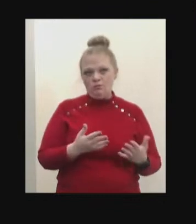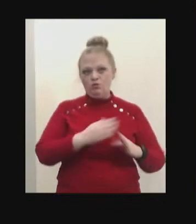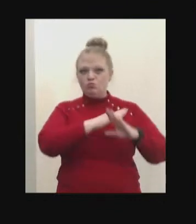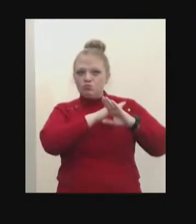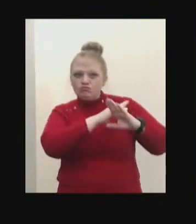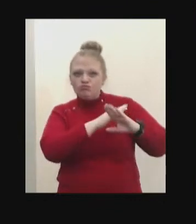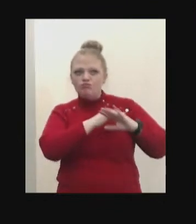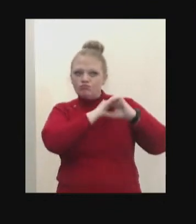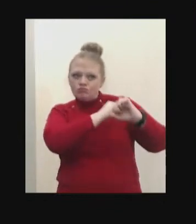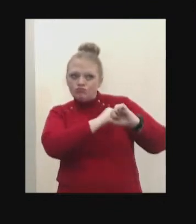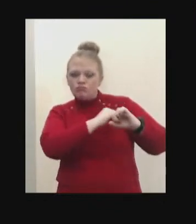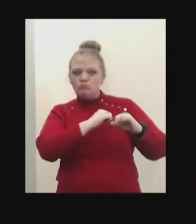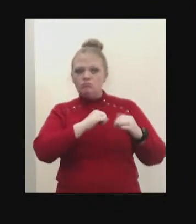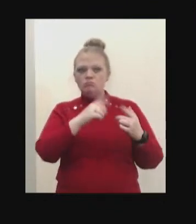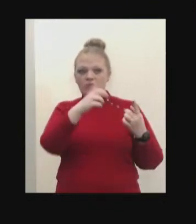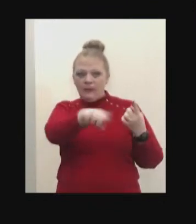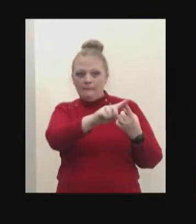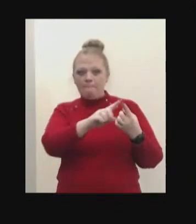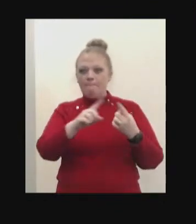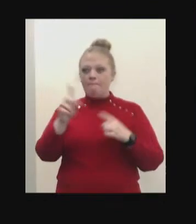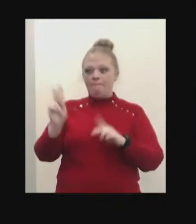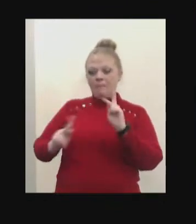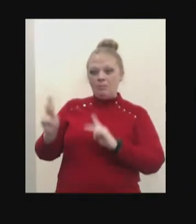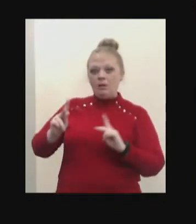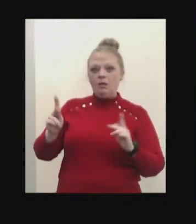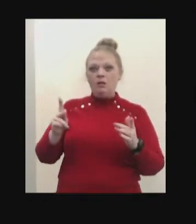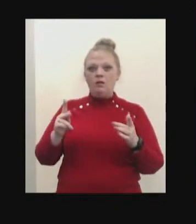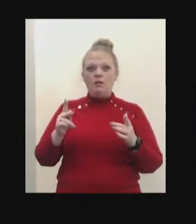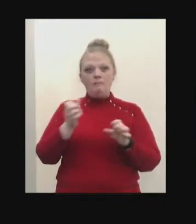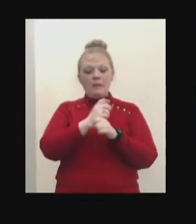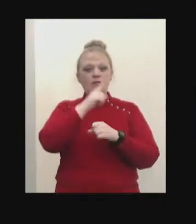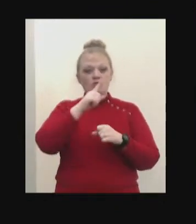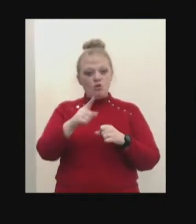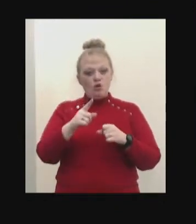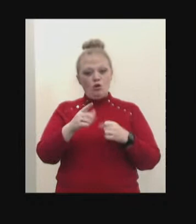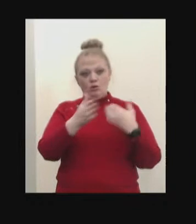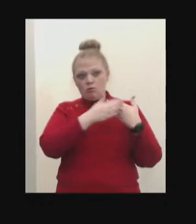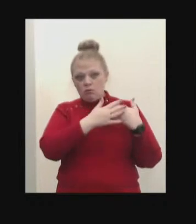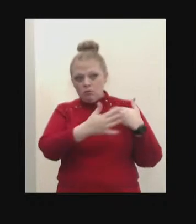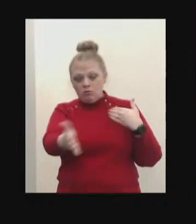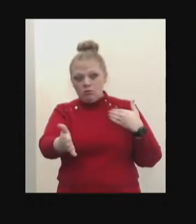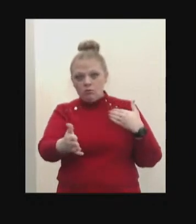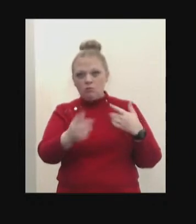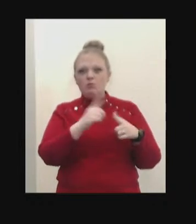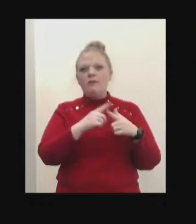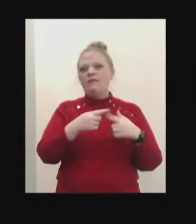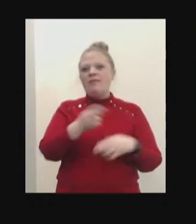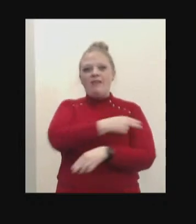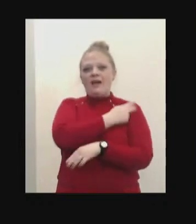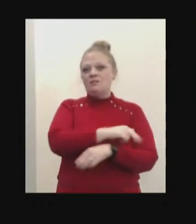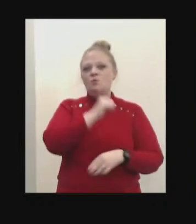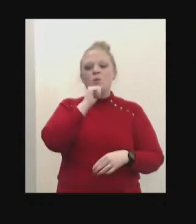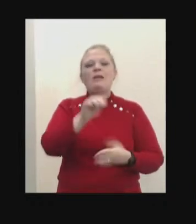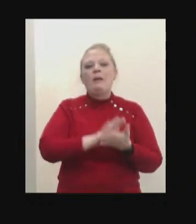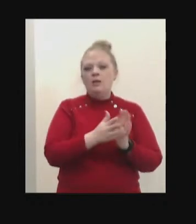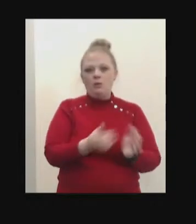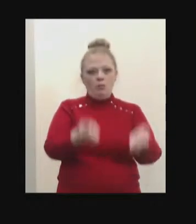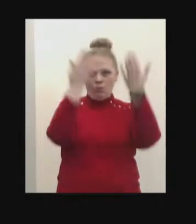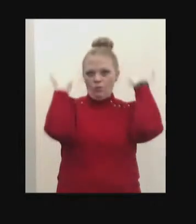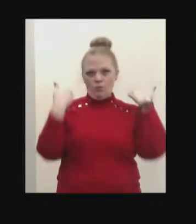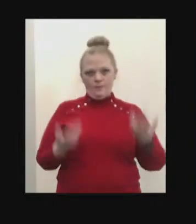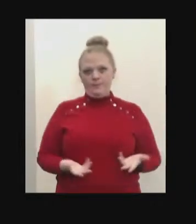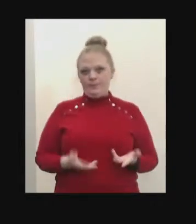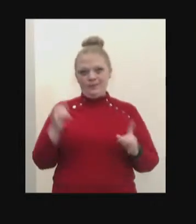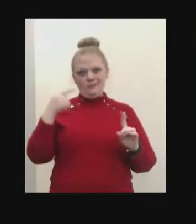them, and it's ensuring that as we go forward, we keep our hospitals from being overrun, because that's the key.